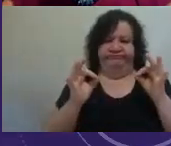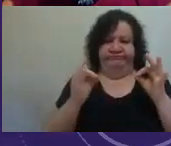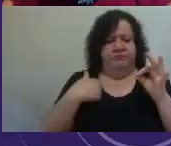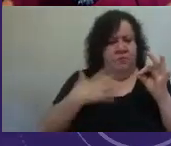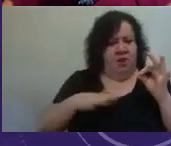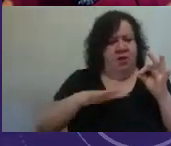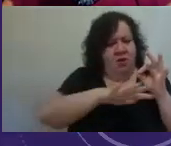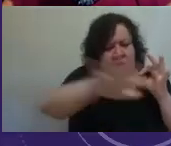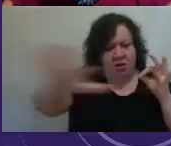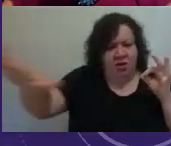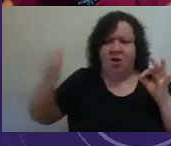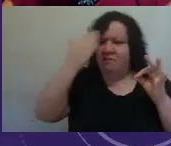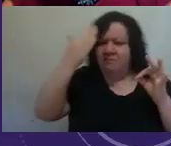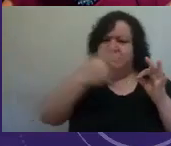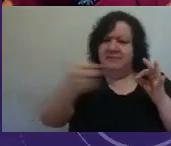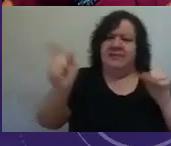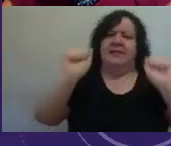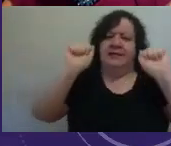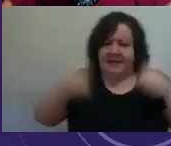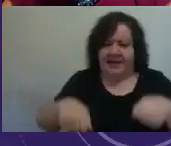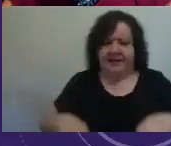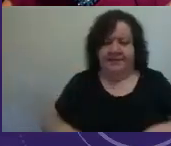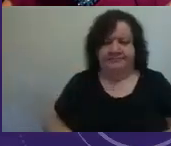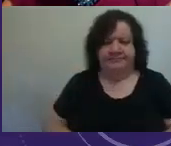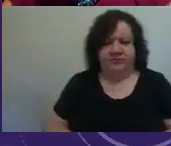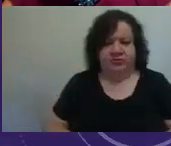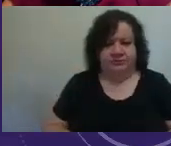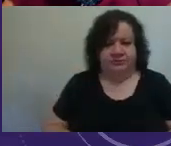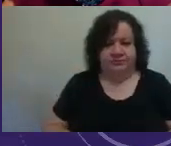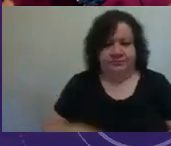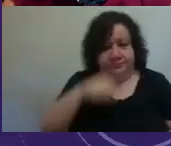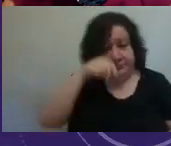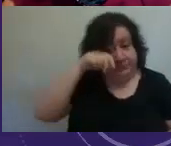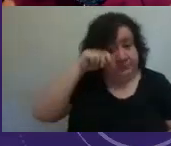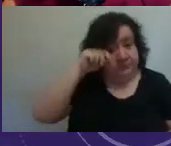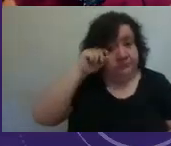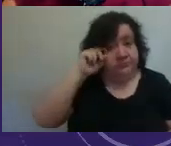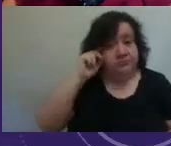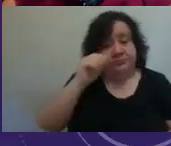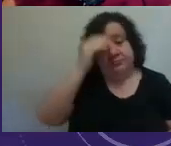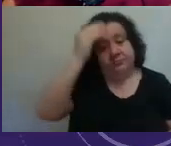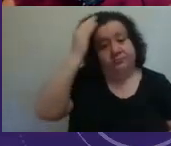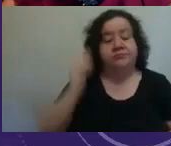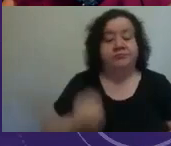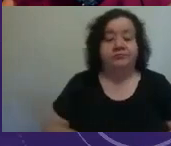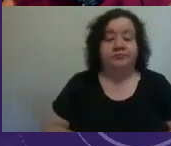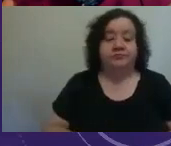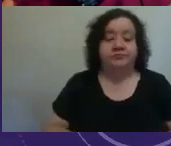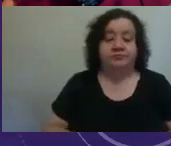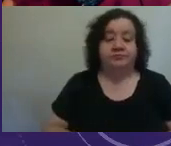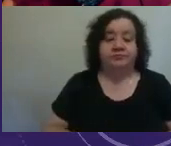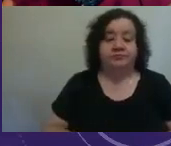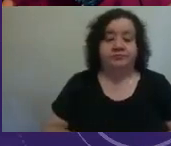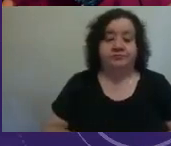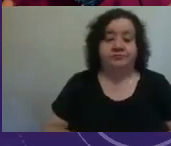Now, I want to talk about something else on the website. I'm going to now talk to you